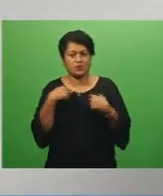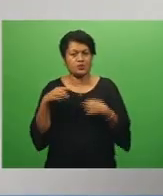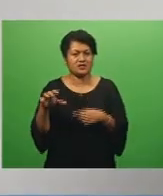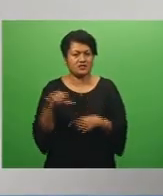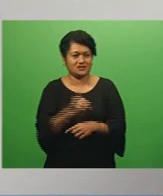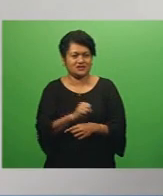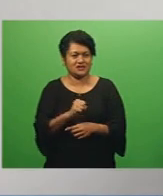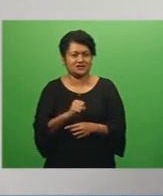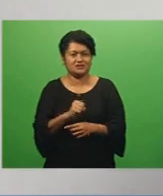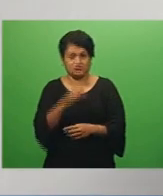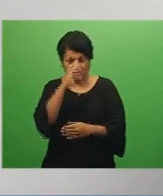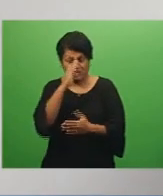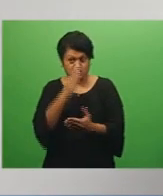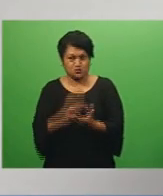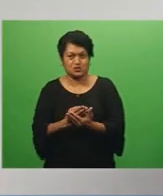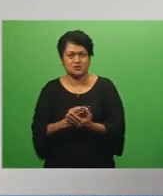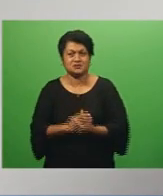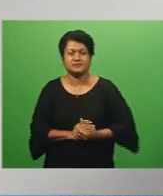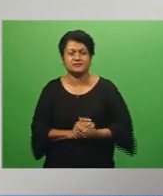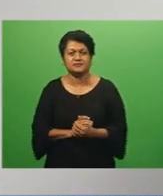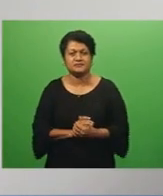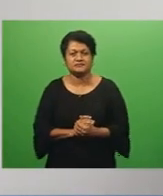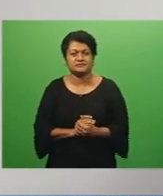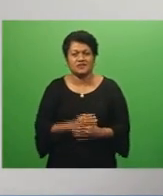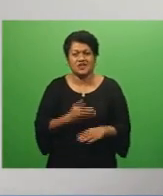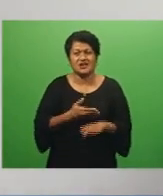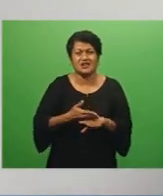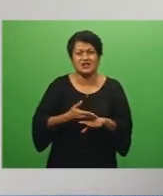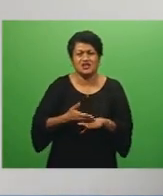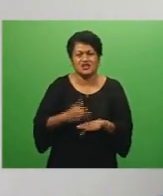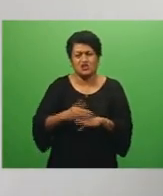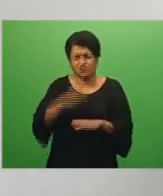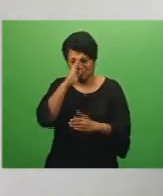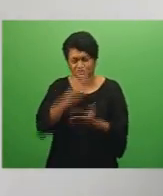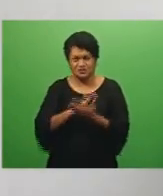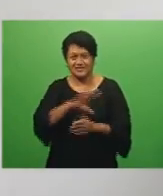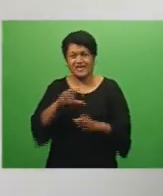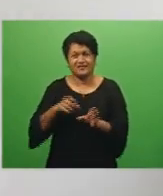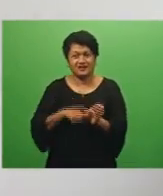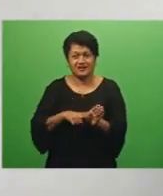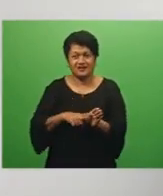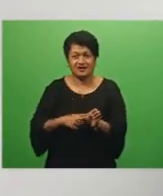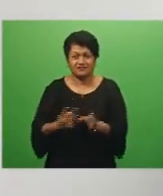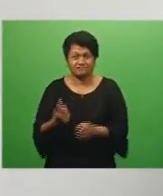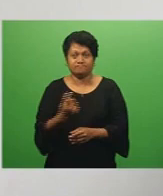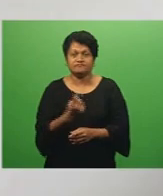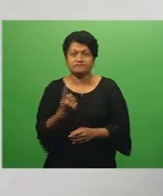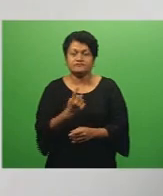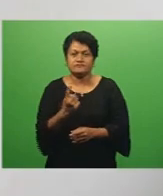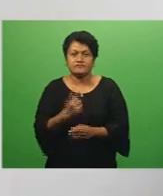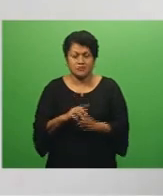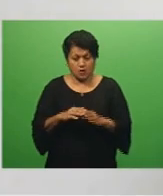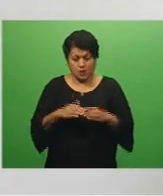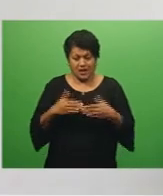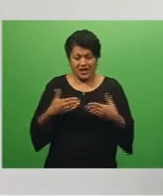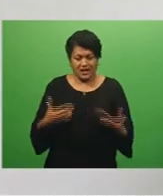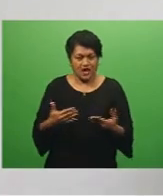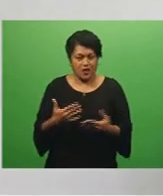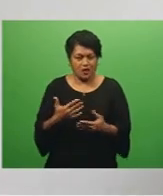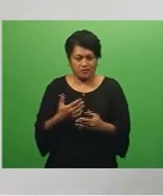in new intakes every year. So what we'll do now, streamline that